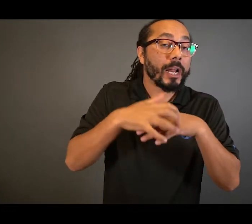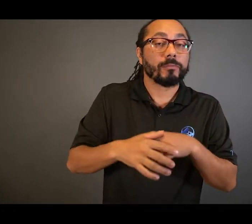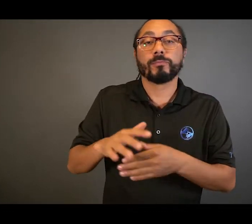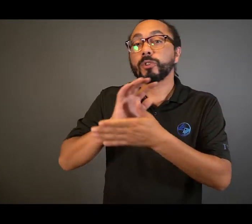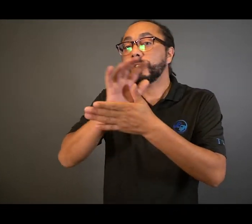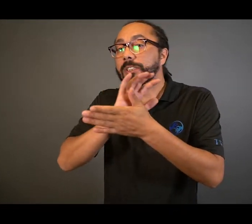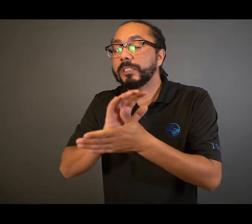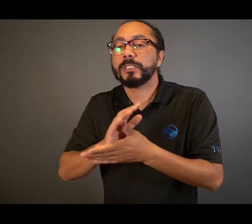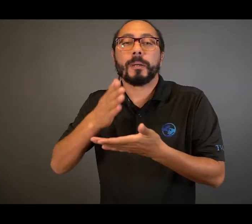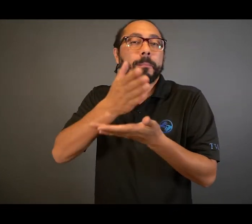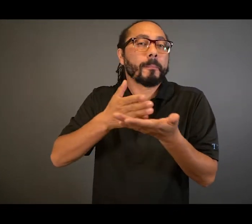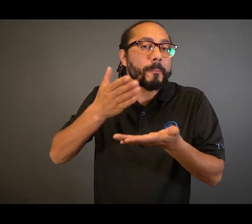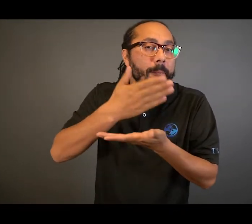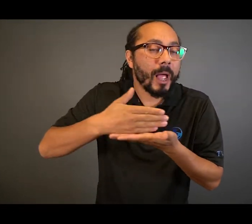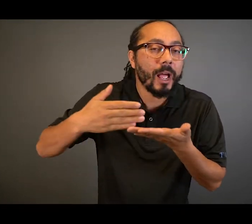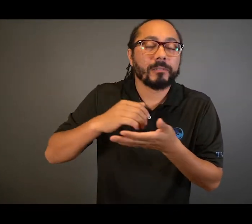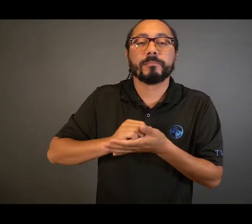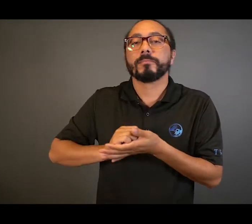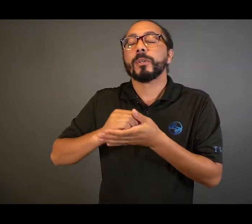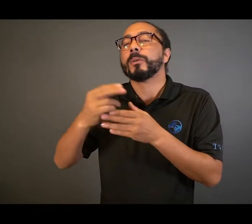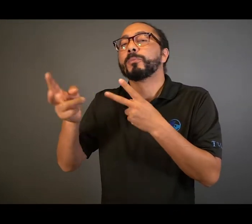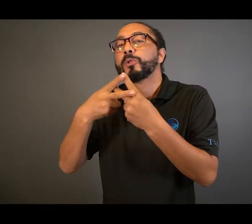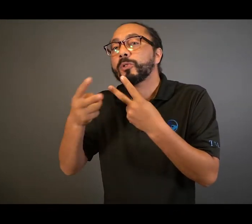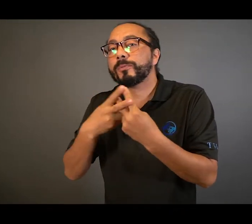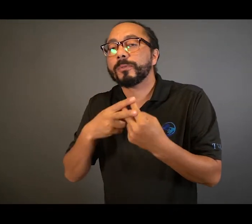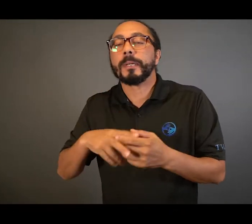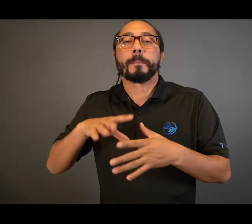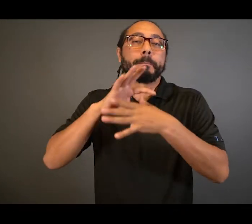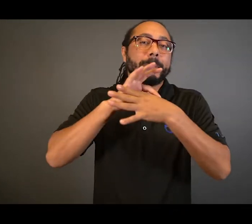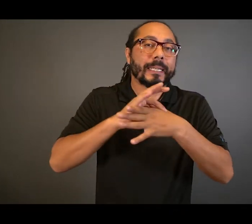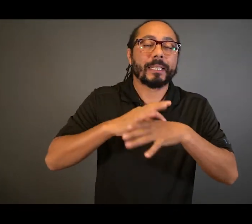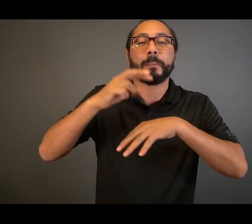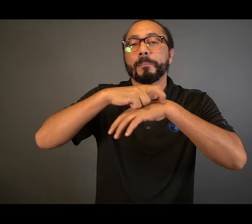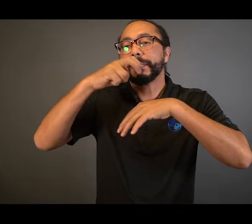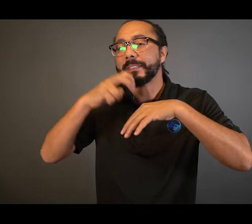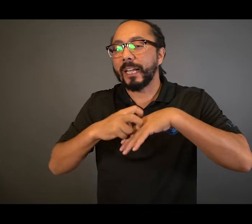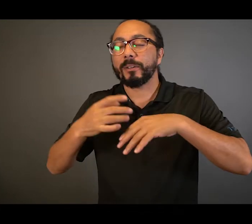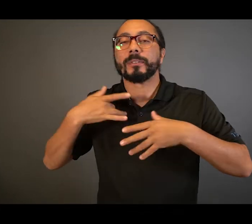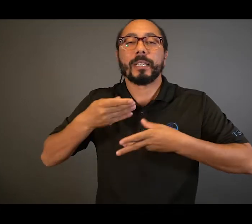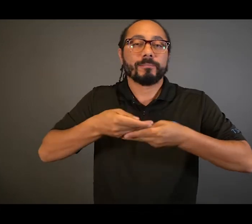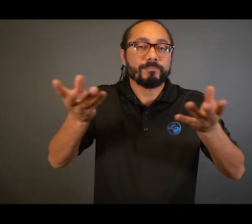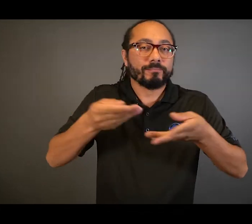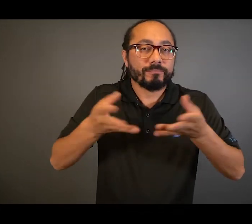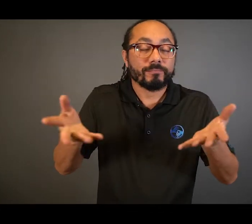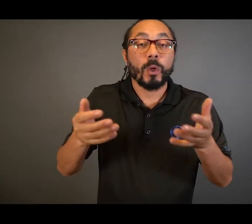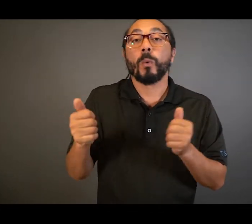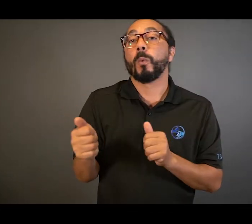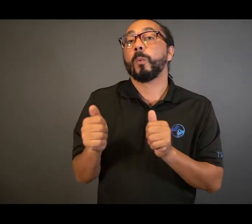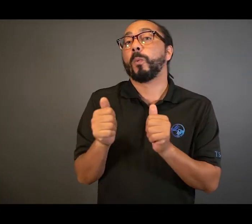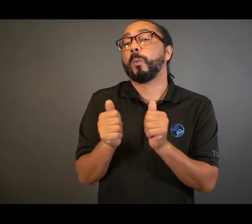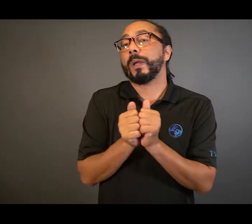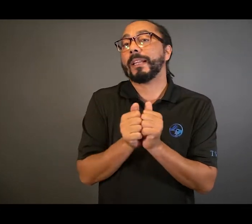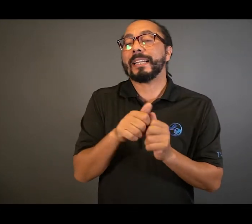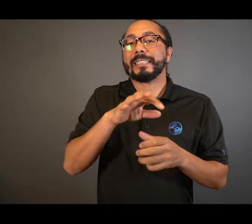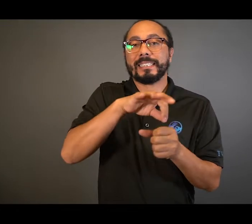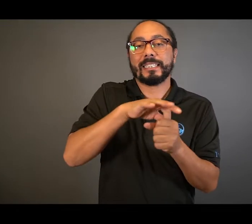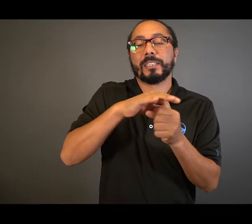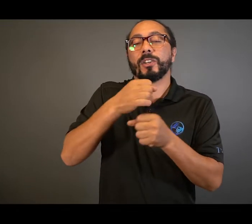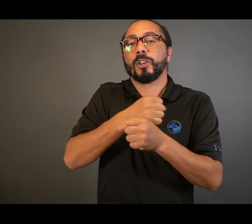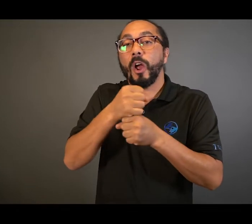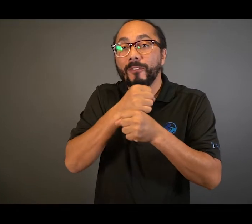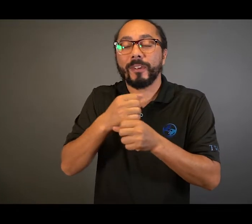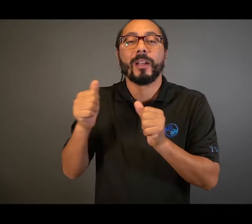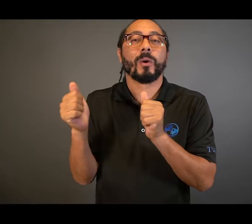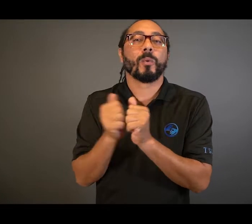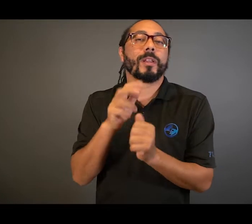wheat bread, cheese, pies, preserves, meat and potatoes, served with tea and